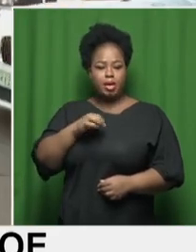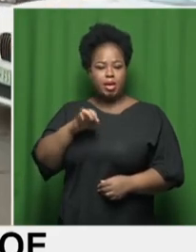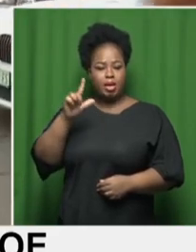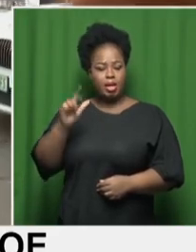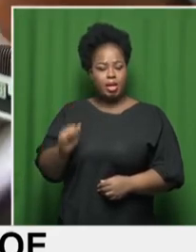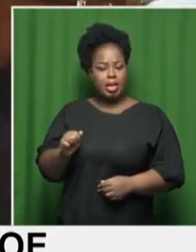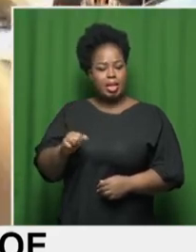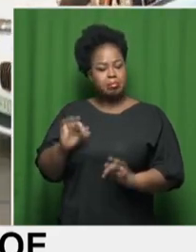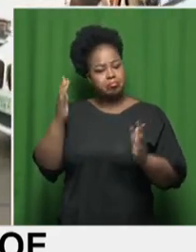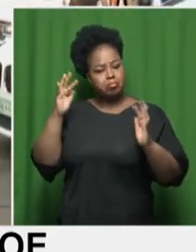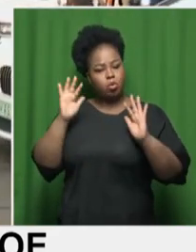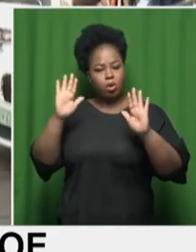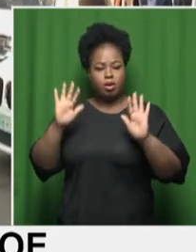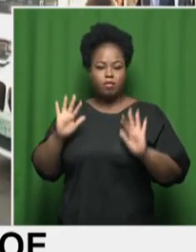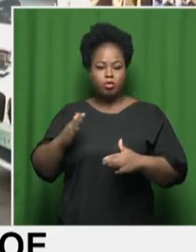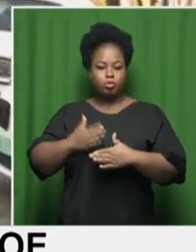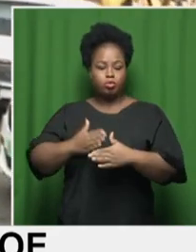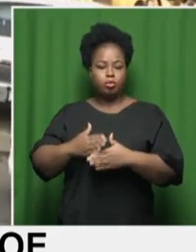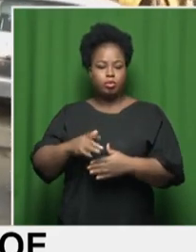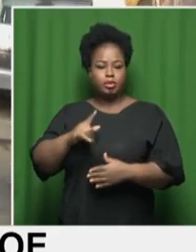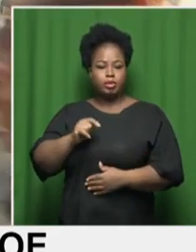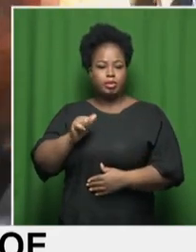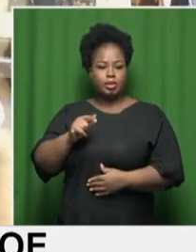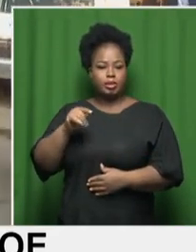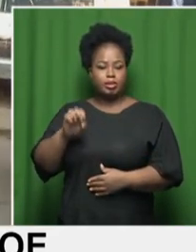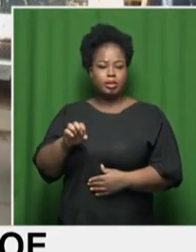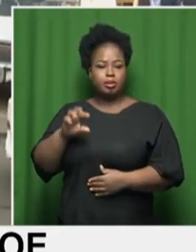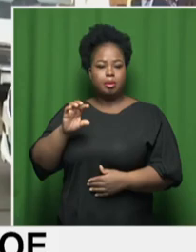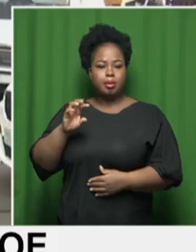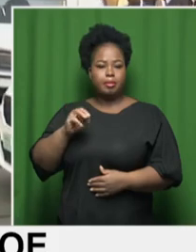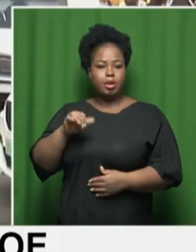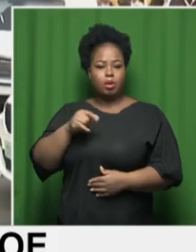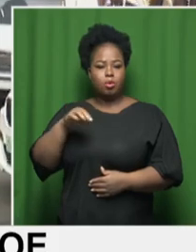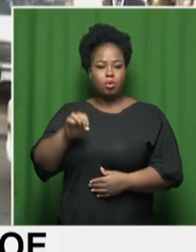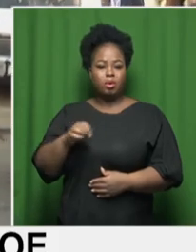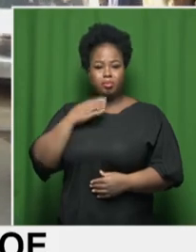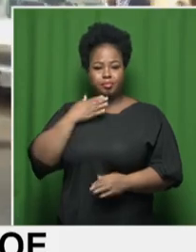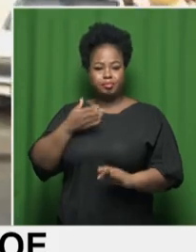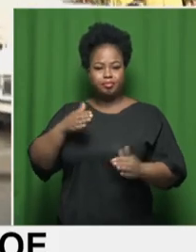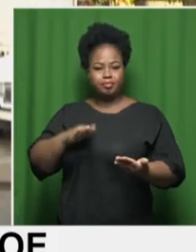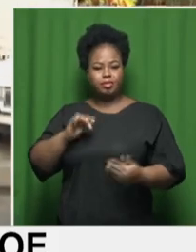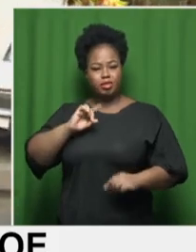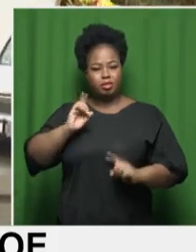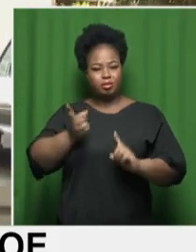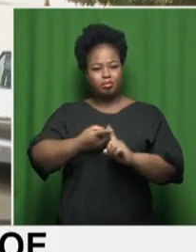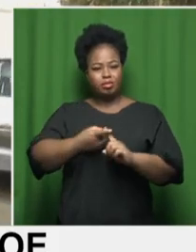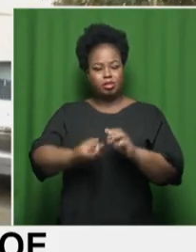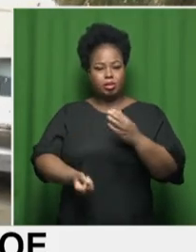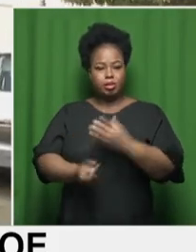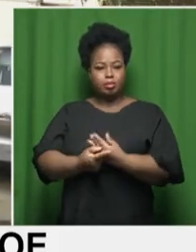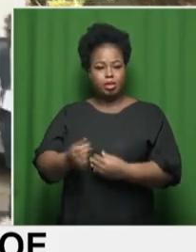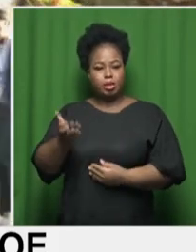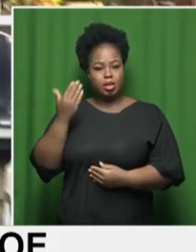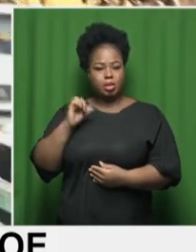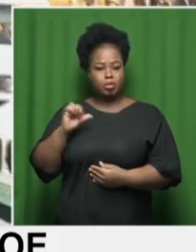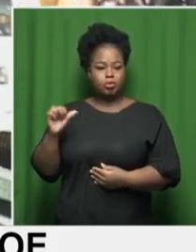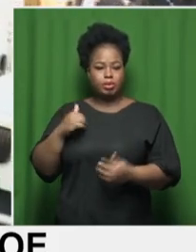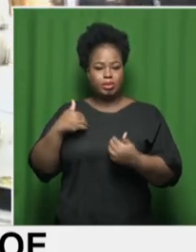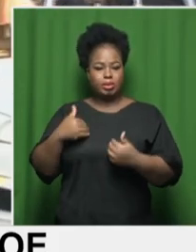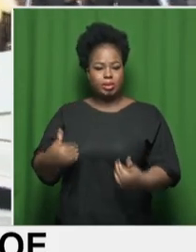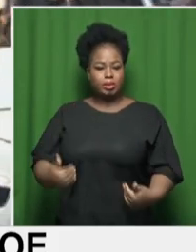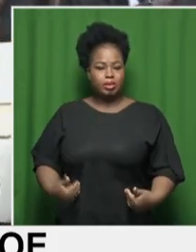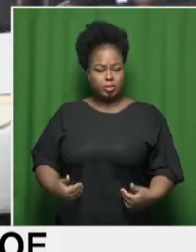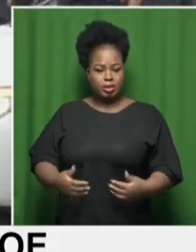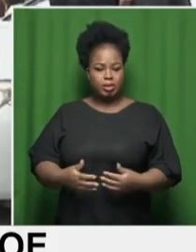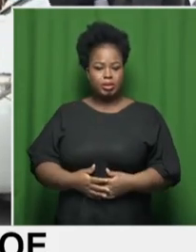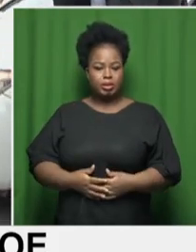us at the home of Tate Makgoe, the Free State MEC who died in a car accident last week, Sunday.